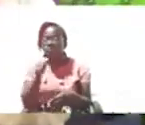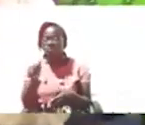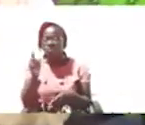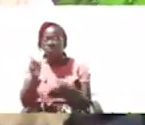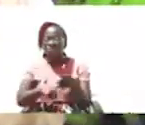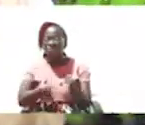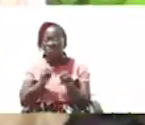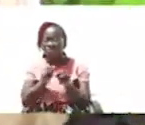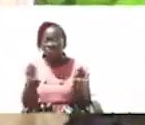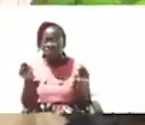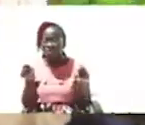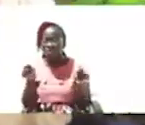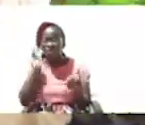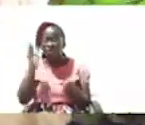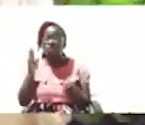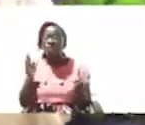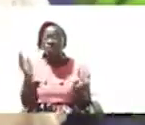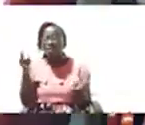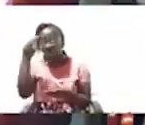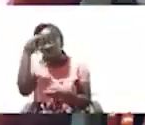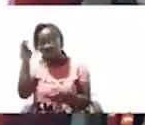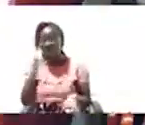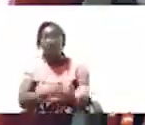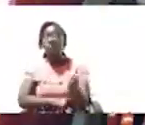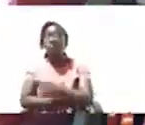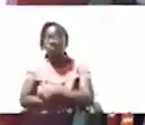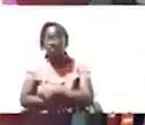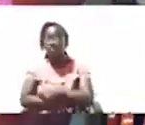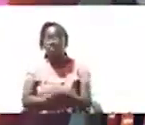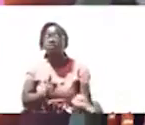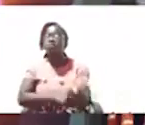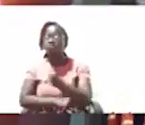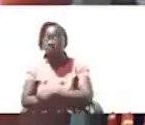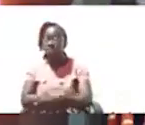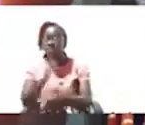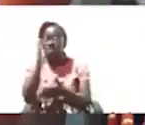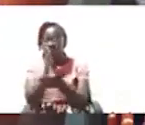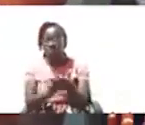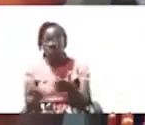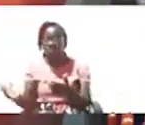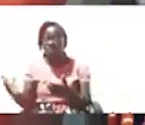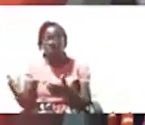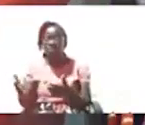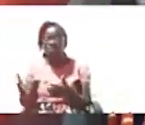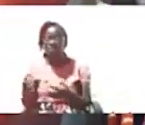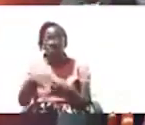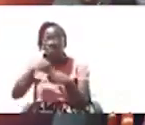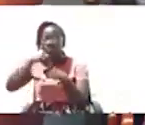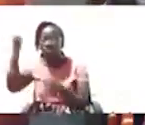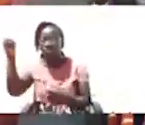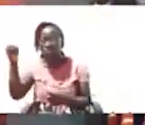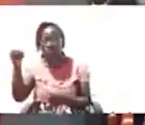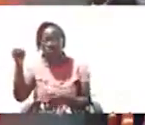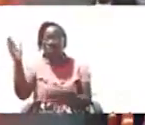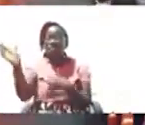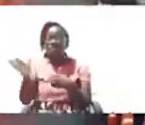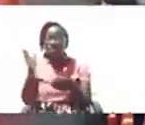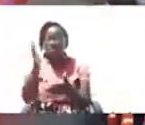Something spectacular. Adia ezi da, adia enye noma, enuna ne wasasi